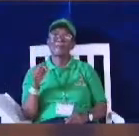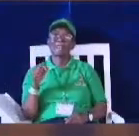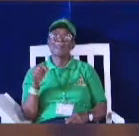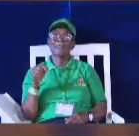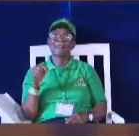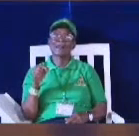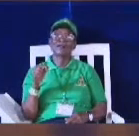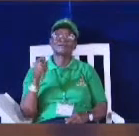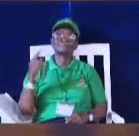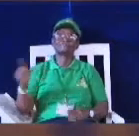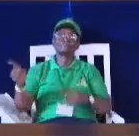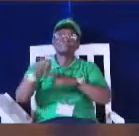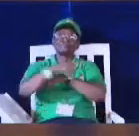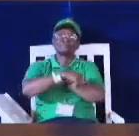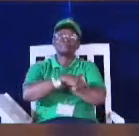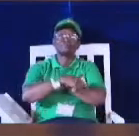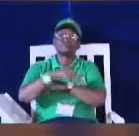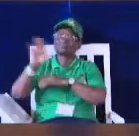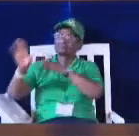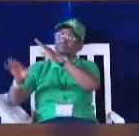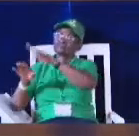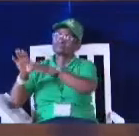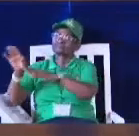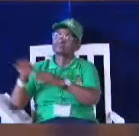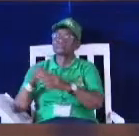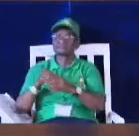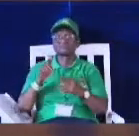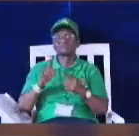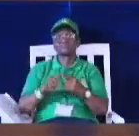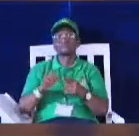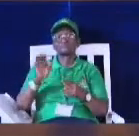the day Jesus stepped into his boat,